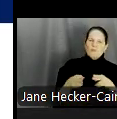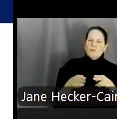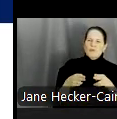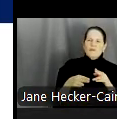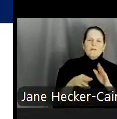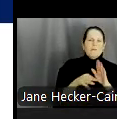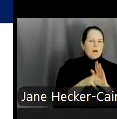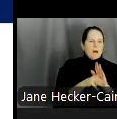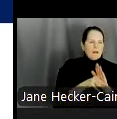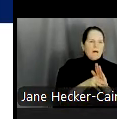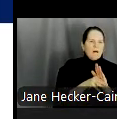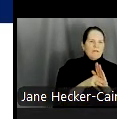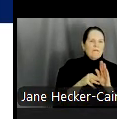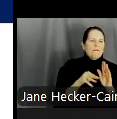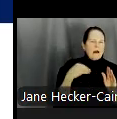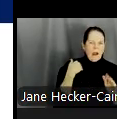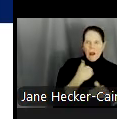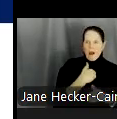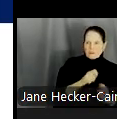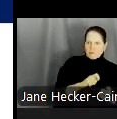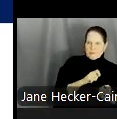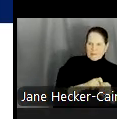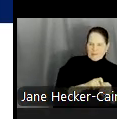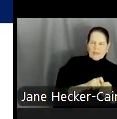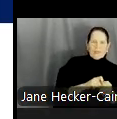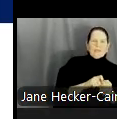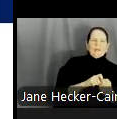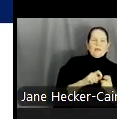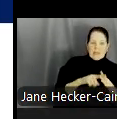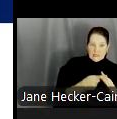Initiative and our foundational pillars.